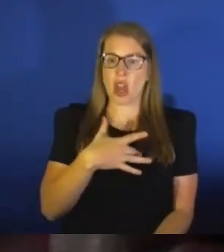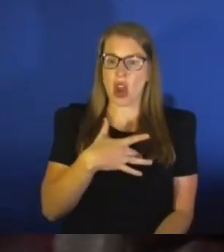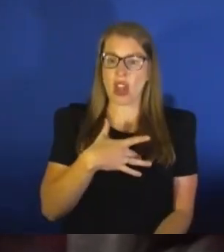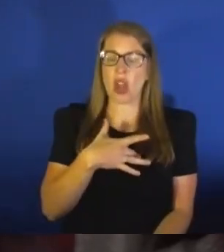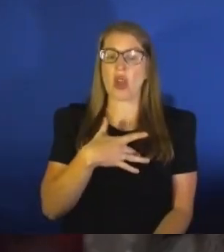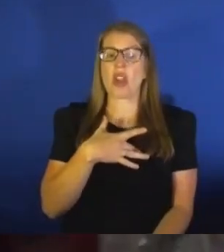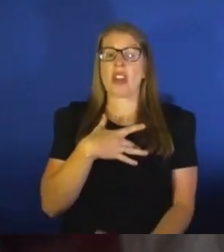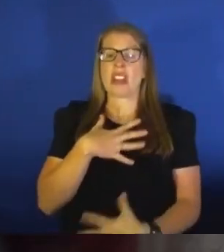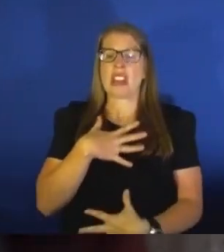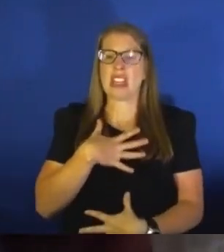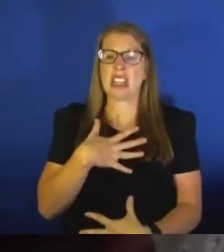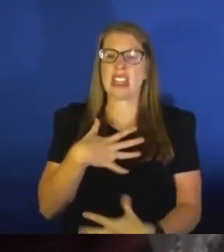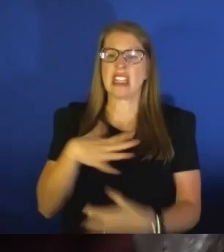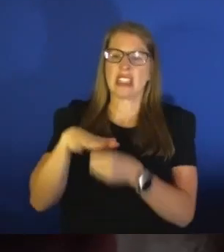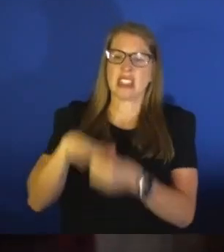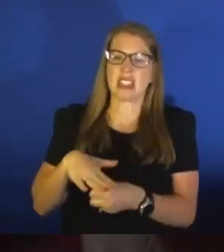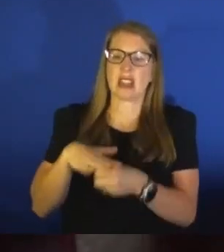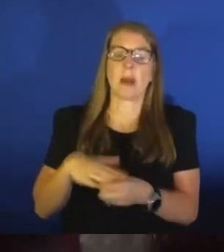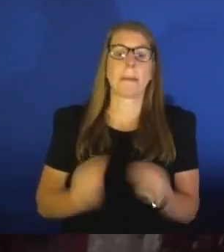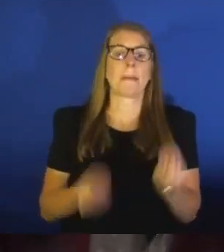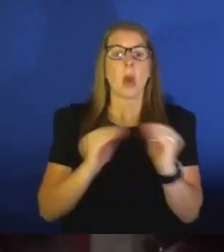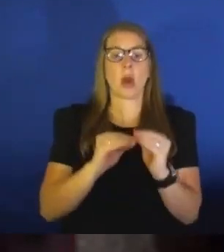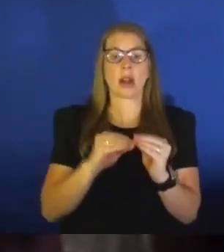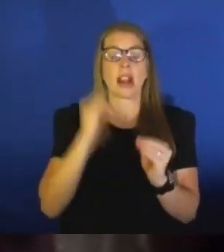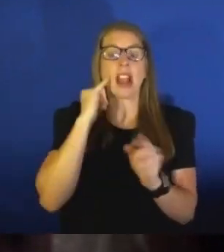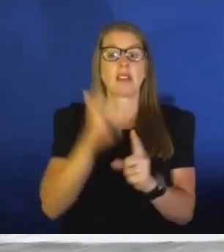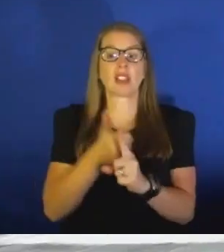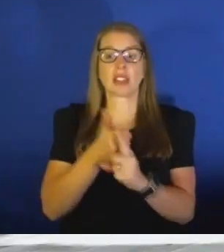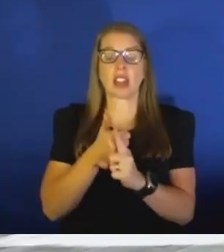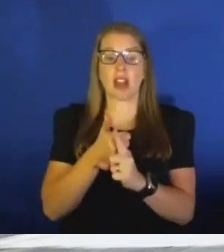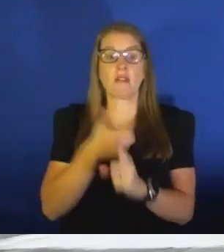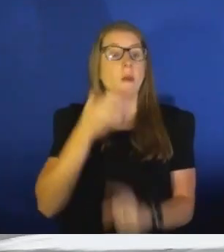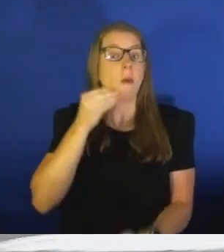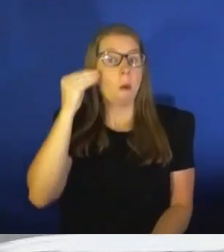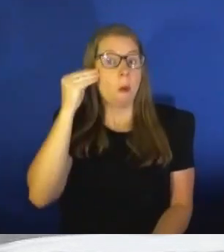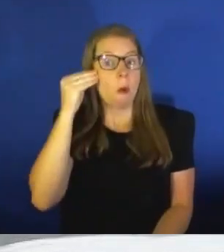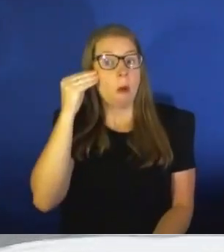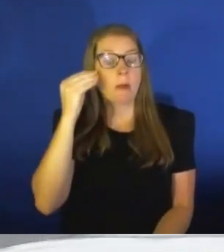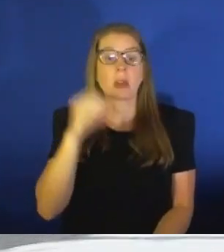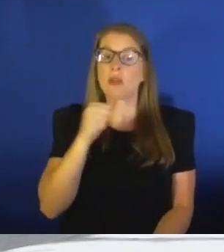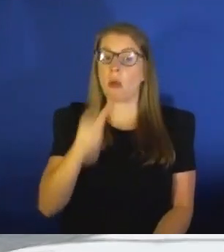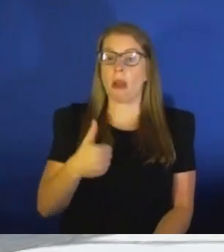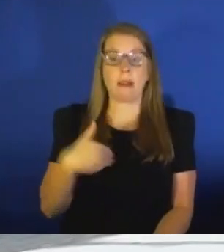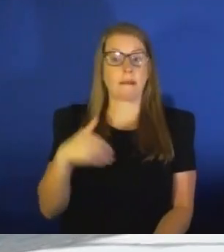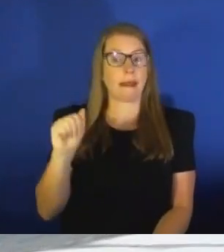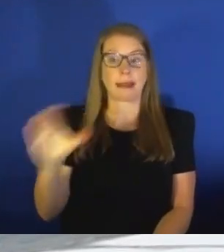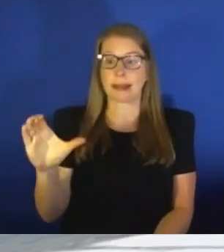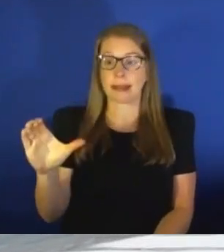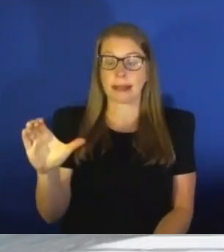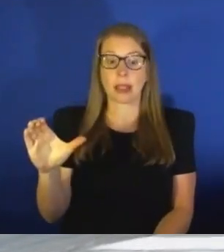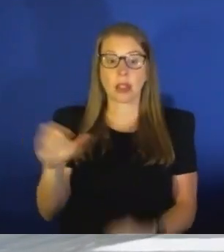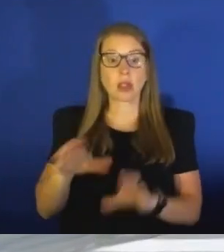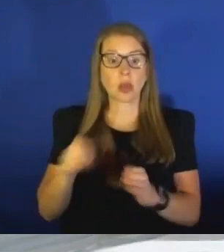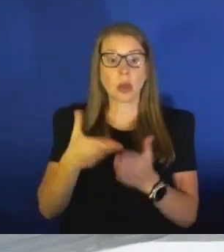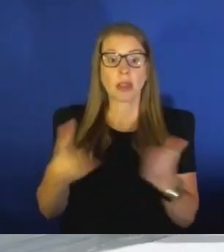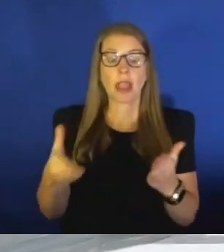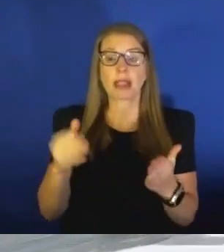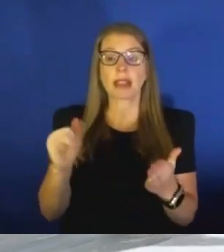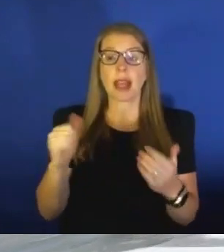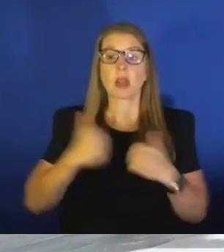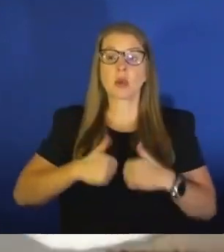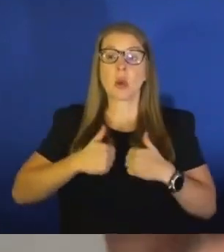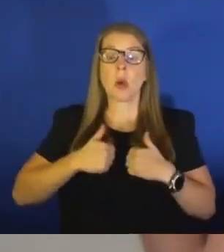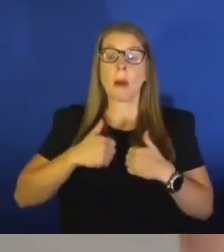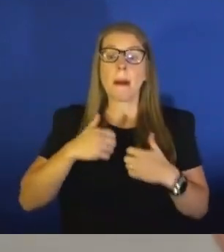more. Stites says if you are at home and you don't have air conditioning, just do things like cool baths, dab yourself with a